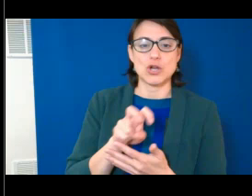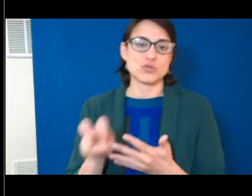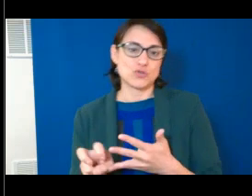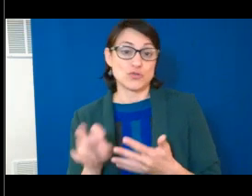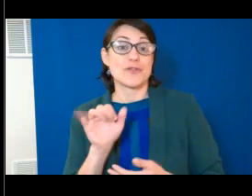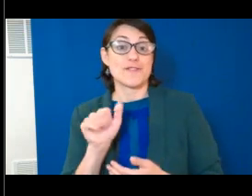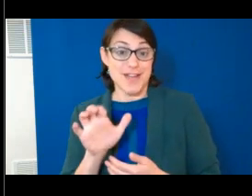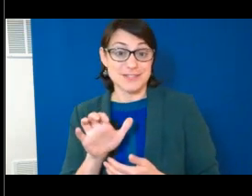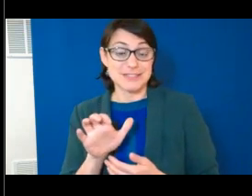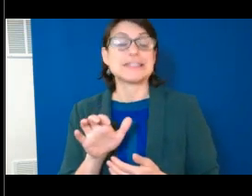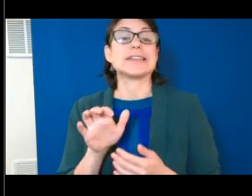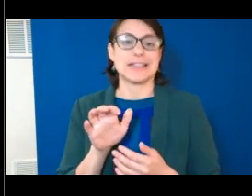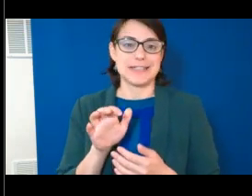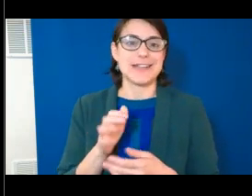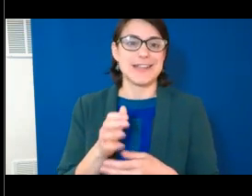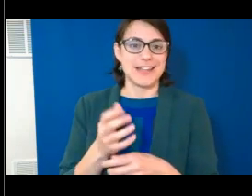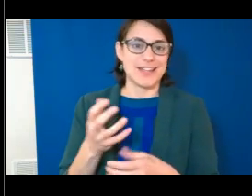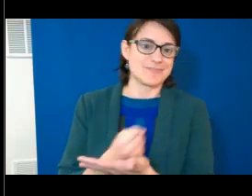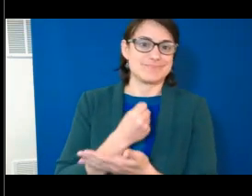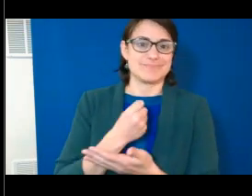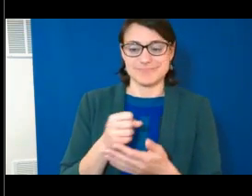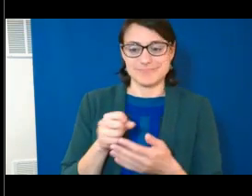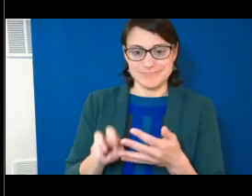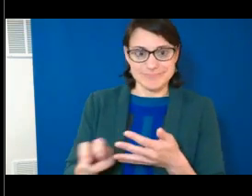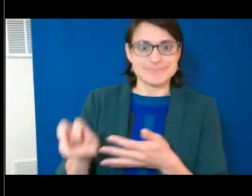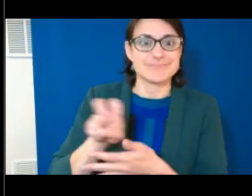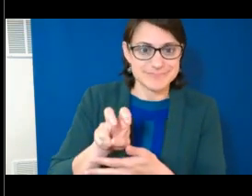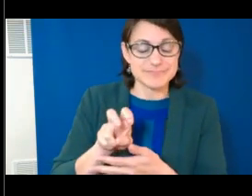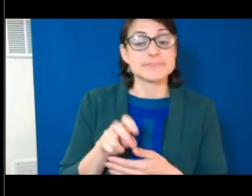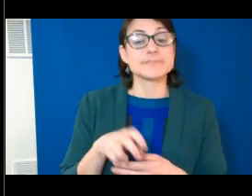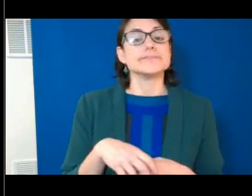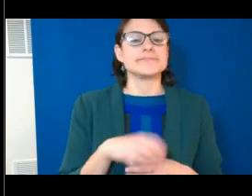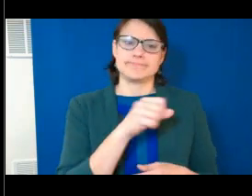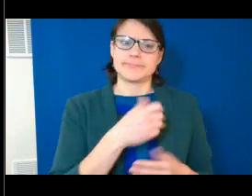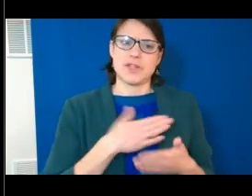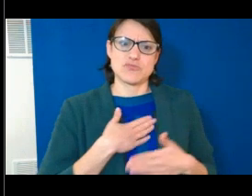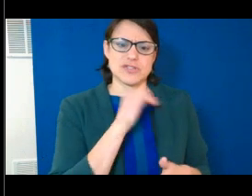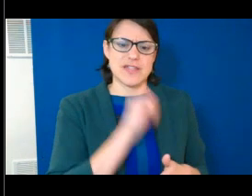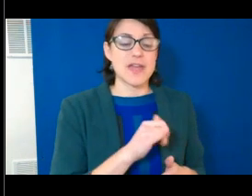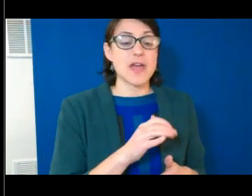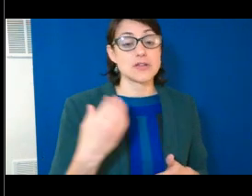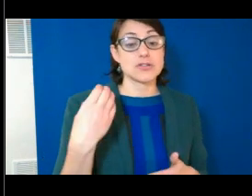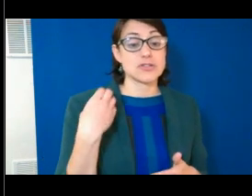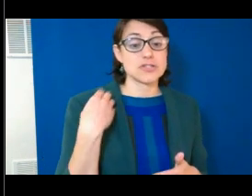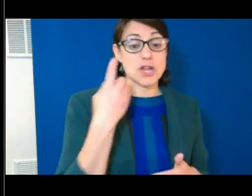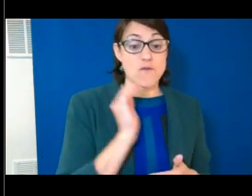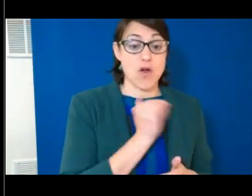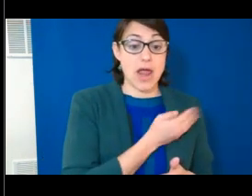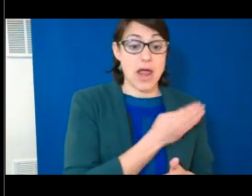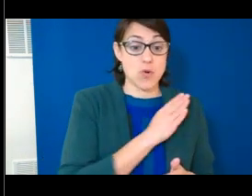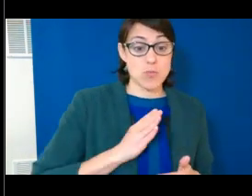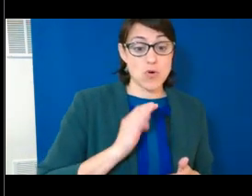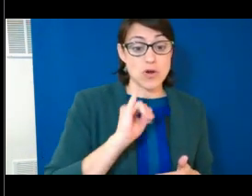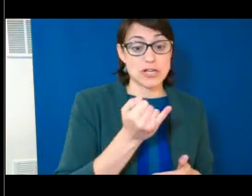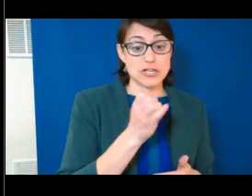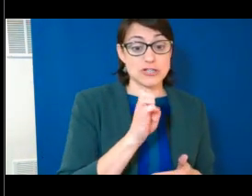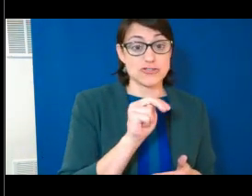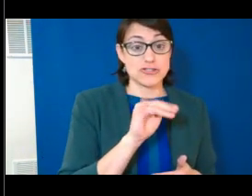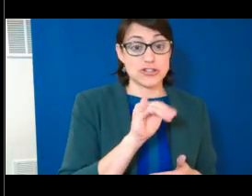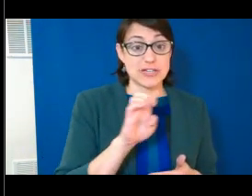that very much. In fact, the chair of our board is Ginny Eckert, who's faculty at University of Alaska Sea Grant